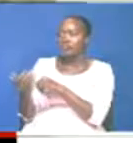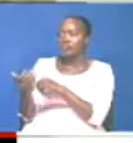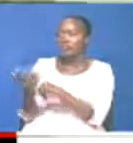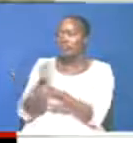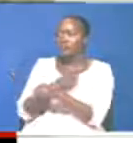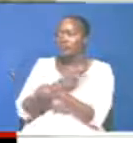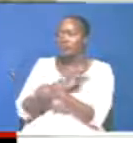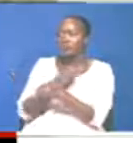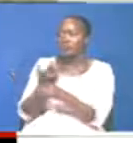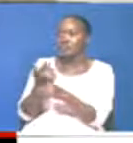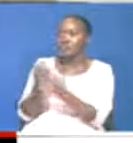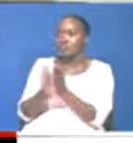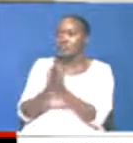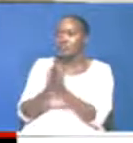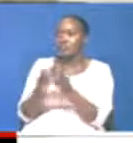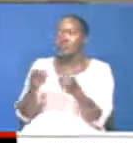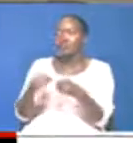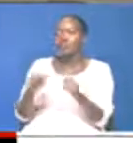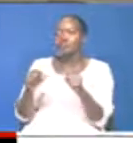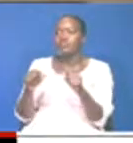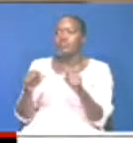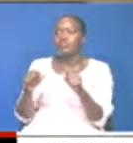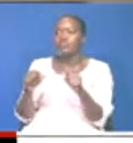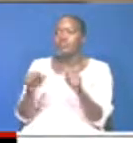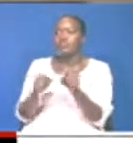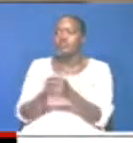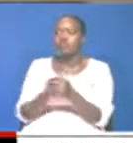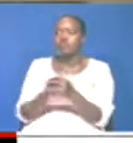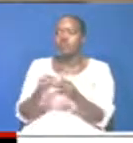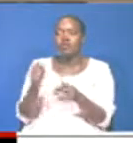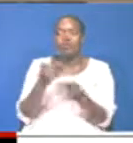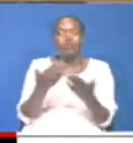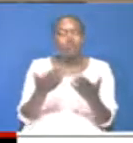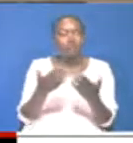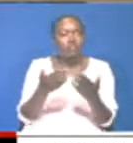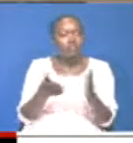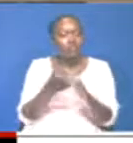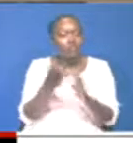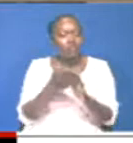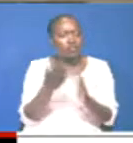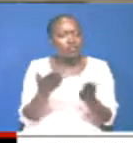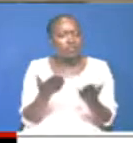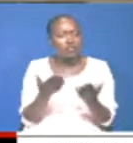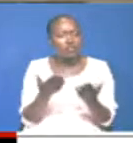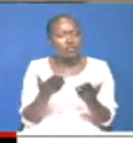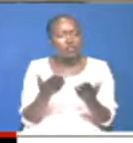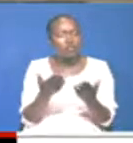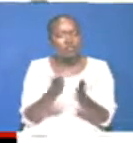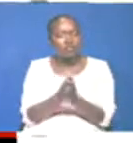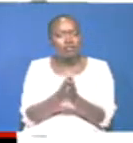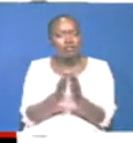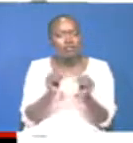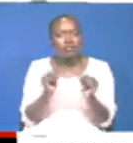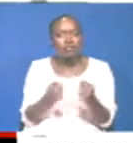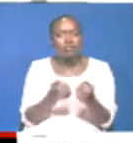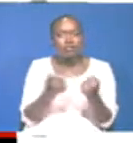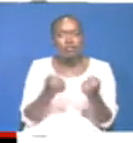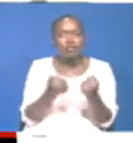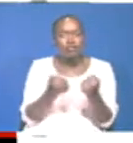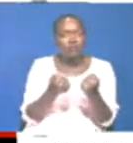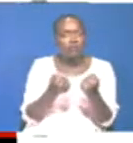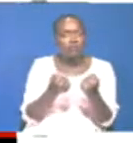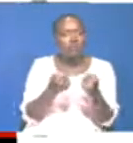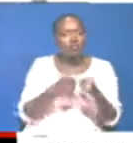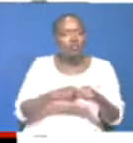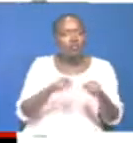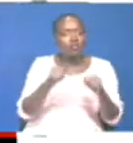I do superbikes. Anything speed. Well, anything to do with speed, and I would like to bring in, and it's about safety. You do super bikes. Yes.